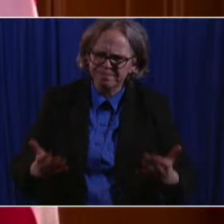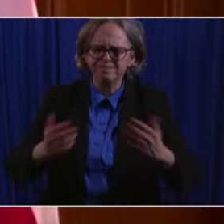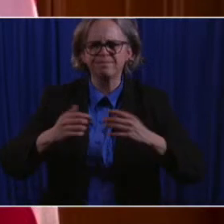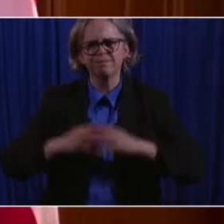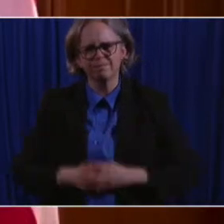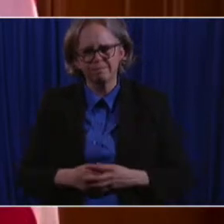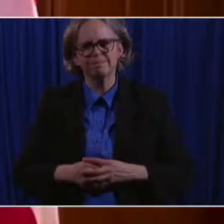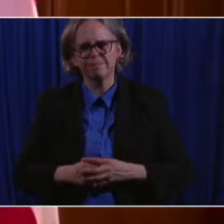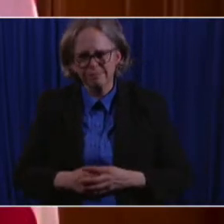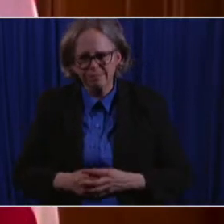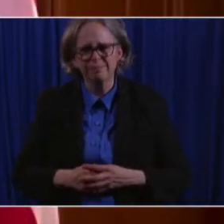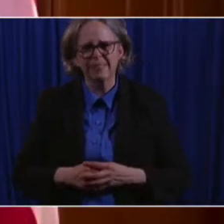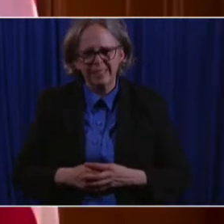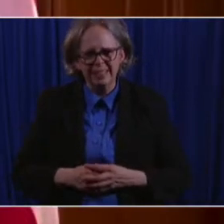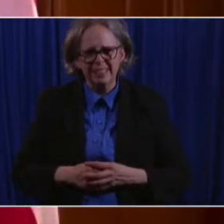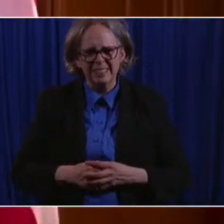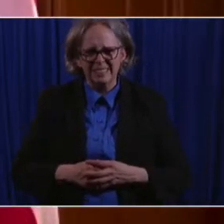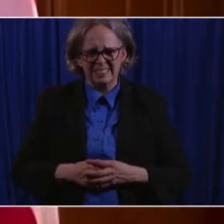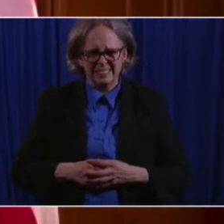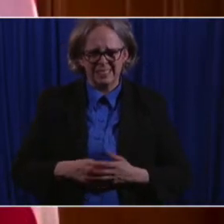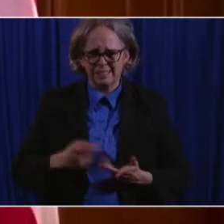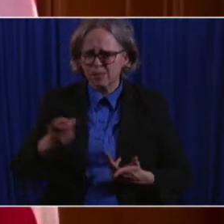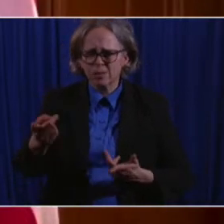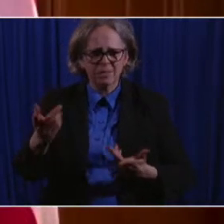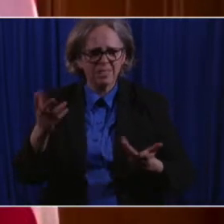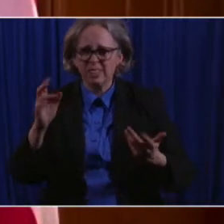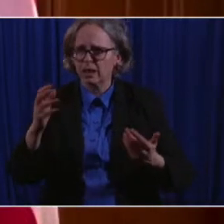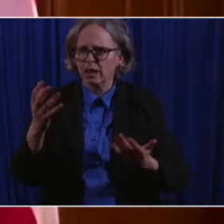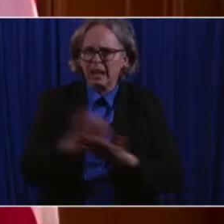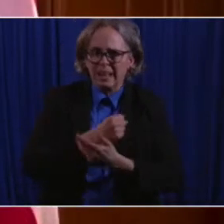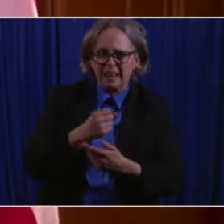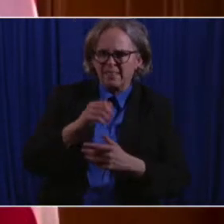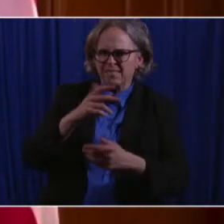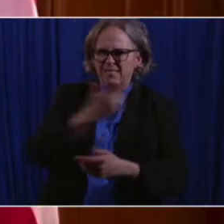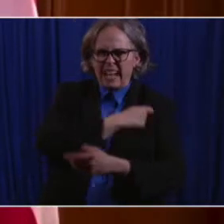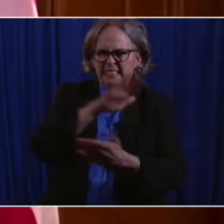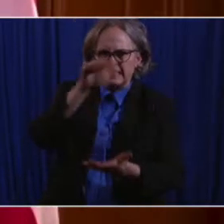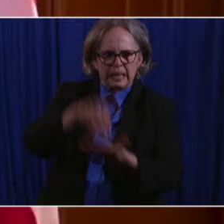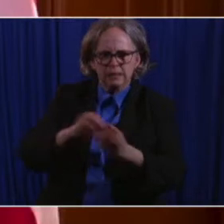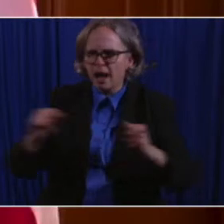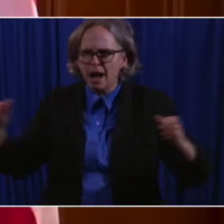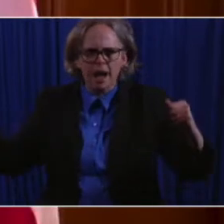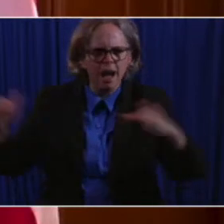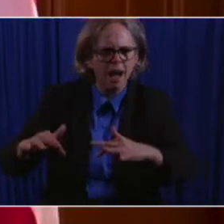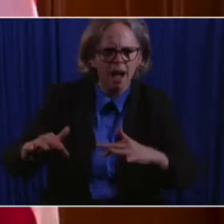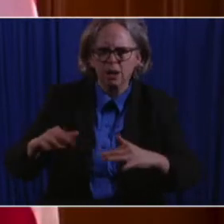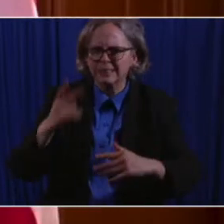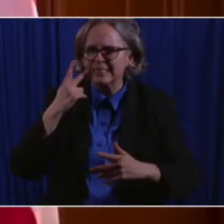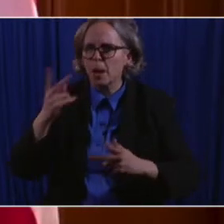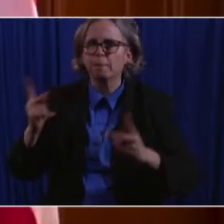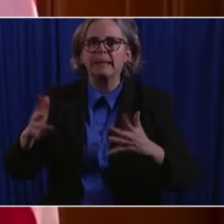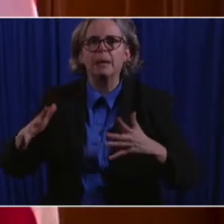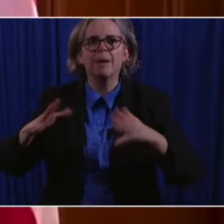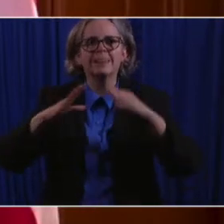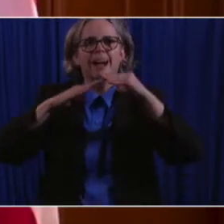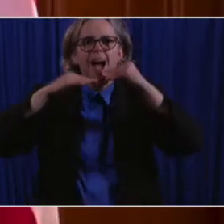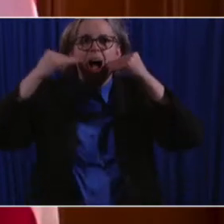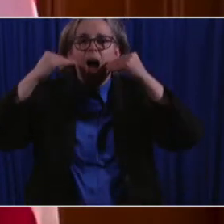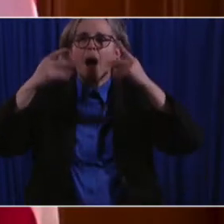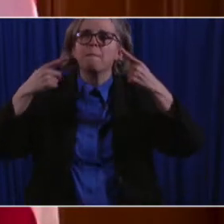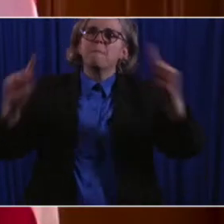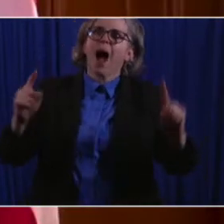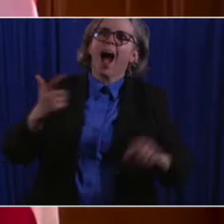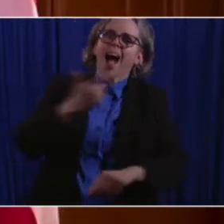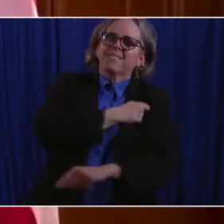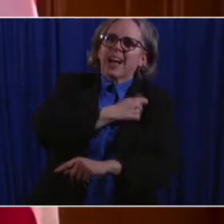vaccination, but you go into those places and everybody's happy, and you see volunteers, you see Ohioans pitching in. That's what we got to do. Let's drive this thing